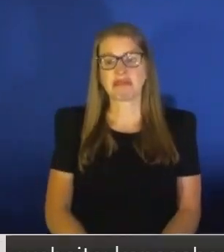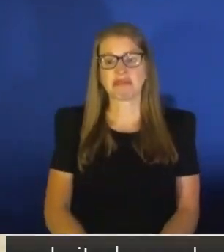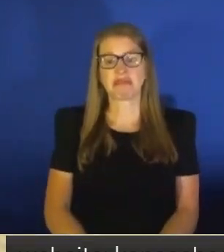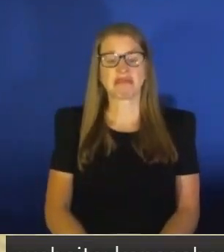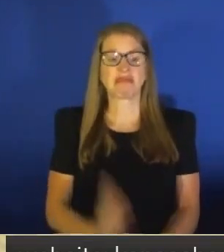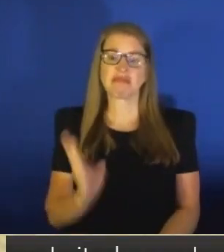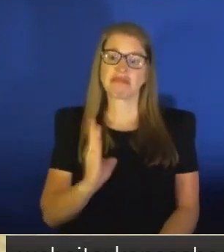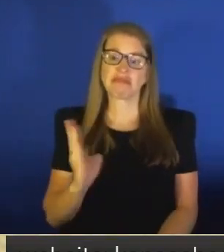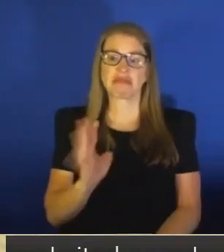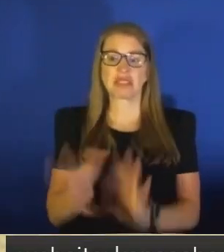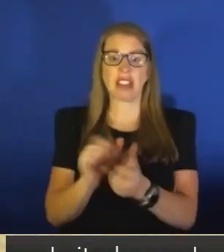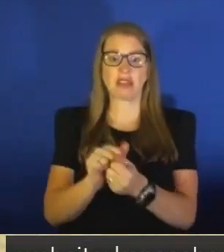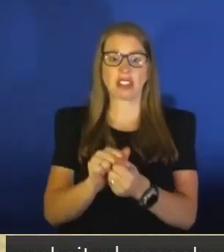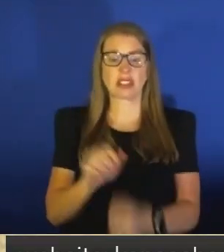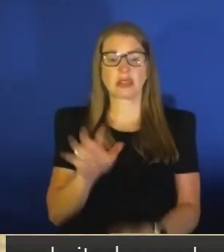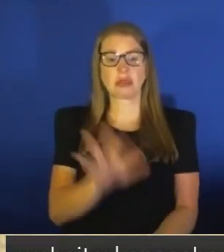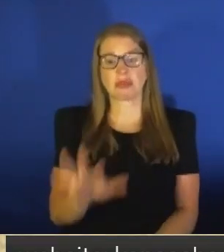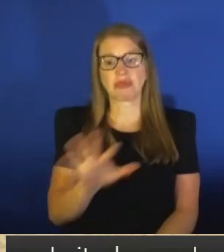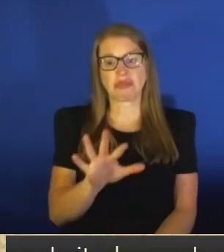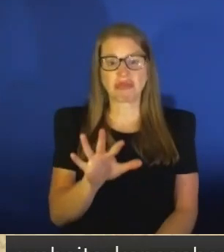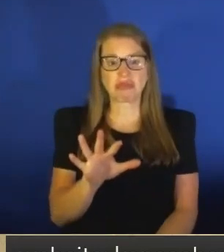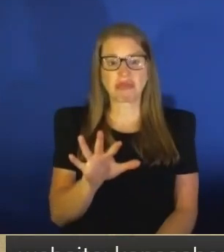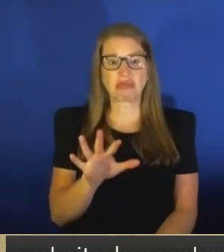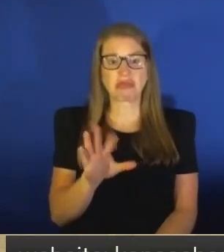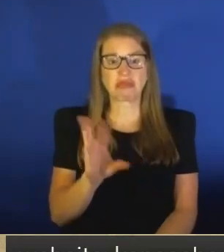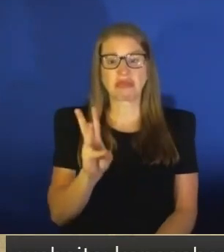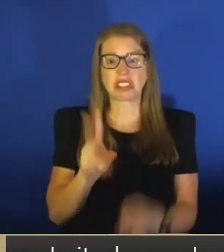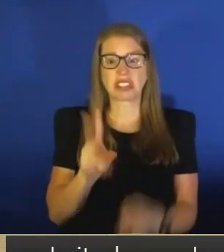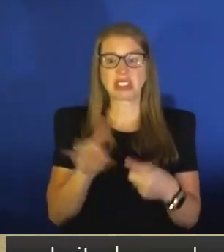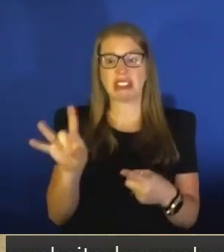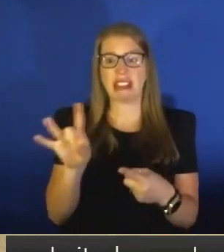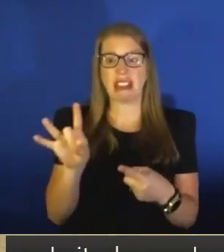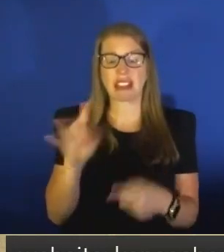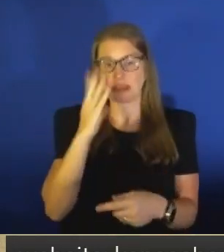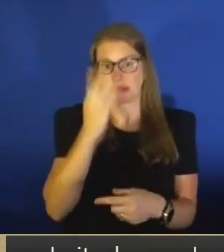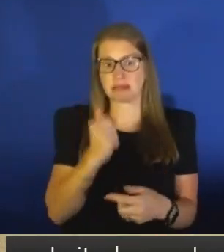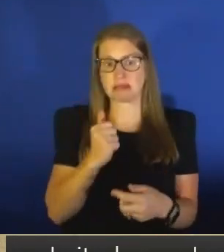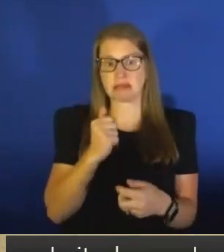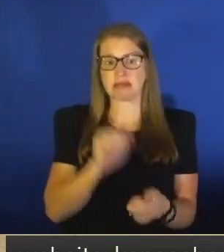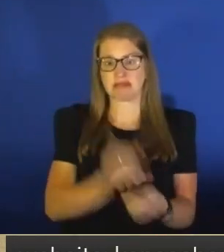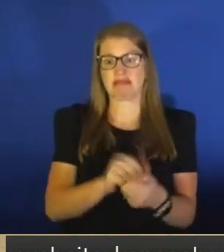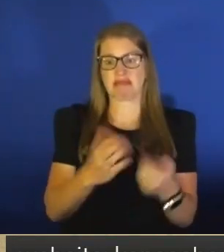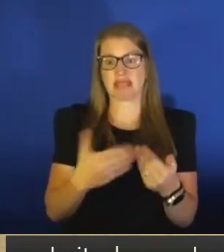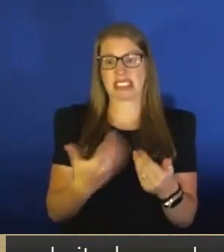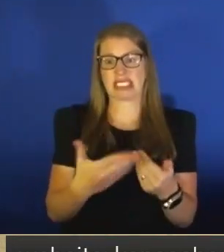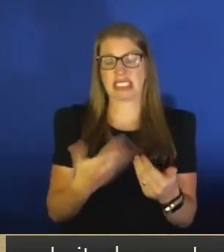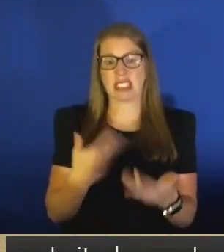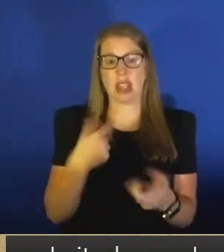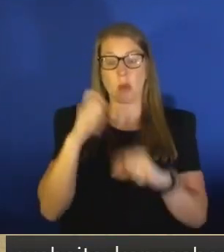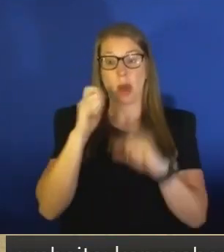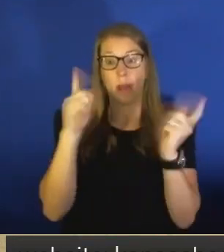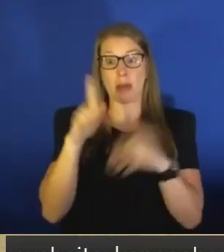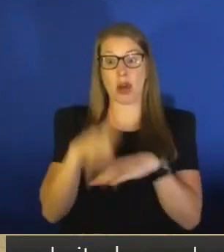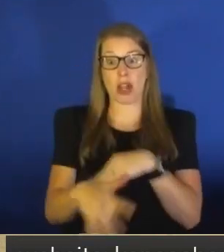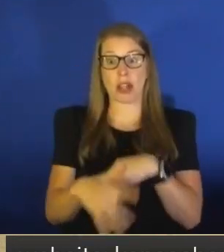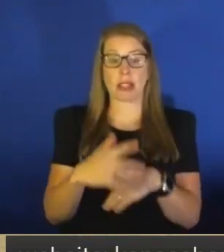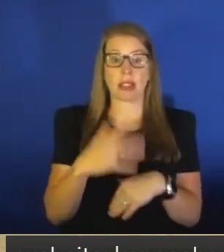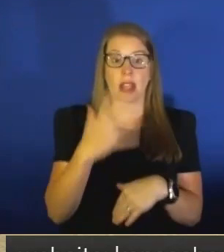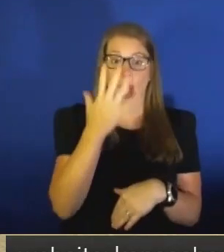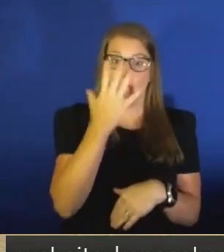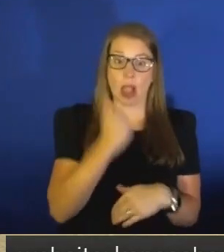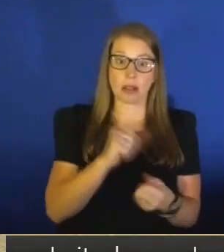average. Oh, around 6 to 8. I go to sleep pretty easy, you know. I get up early, so I go to sleep pretty